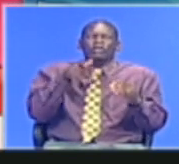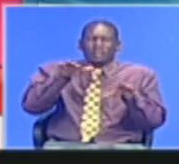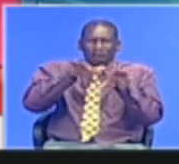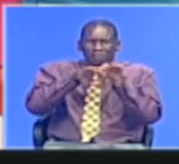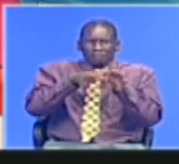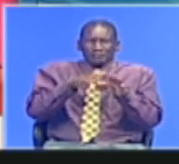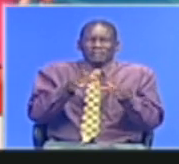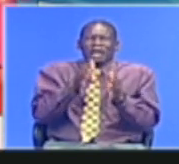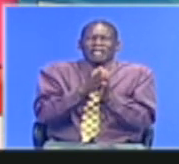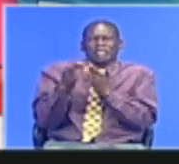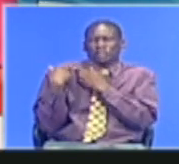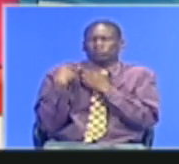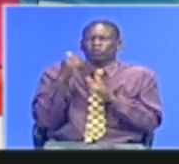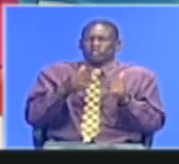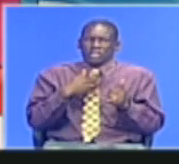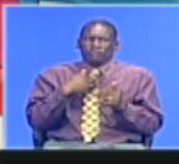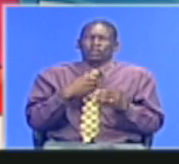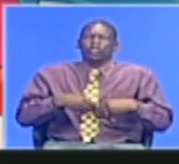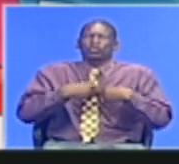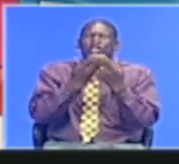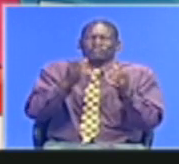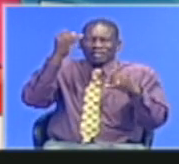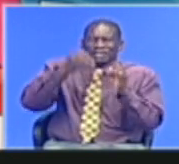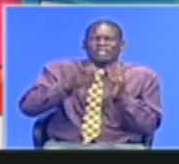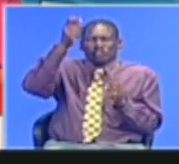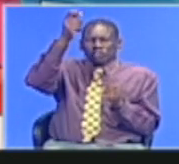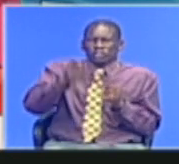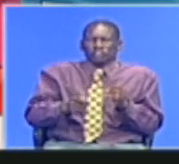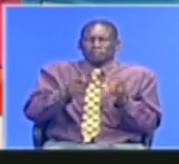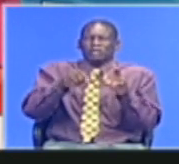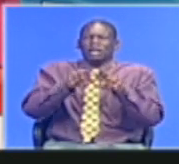tasked with making that final decision as to